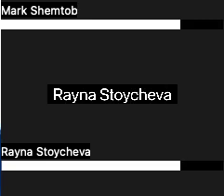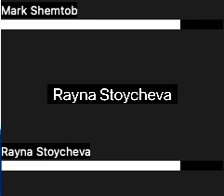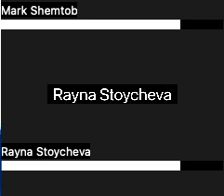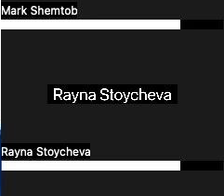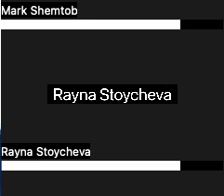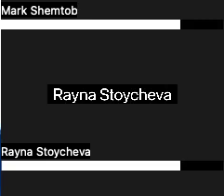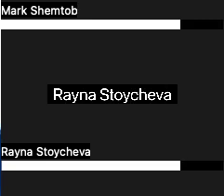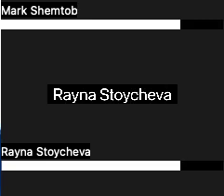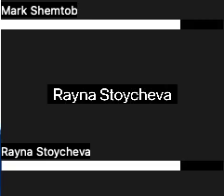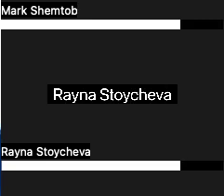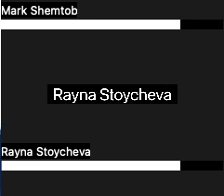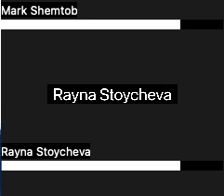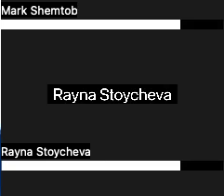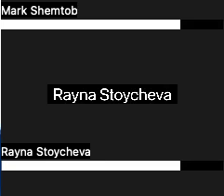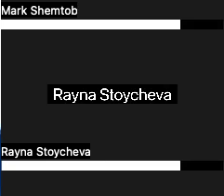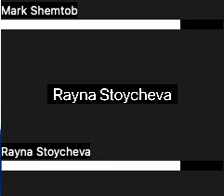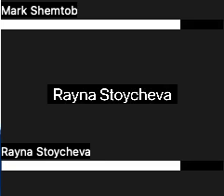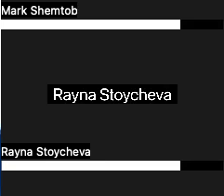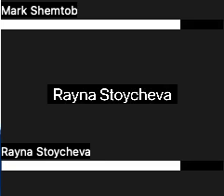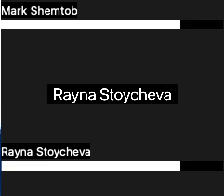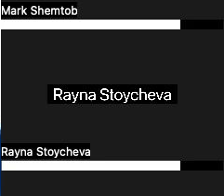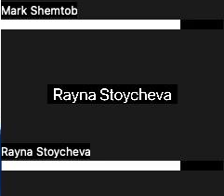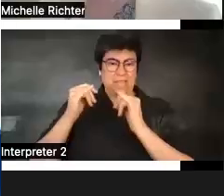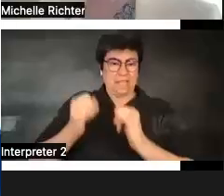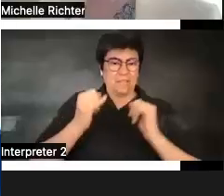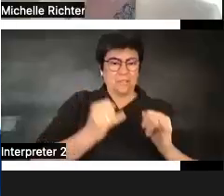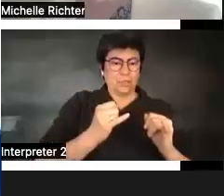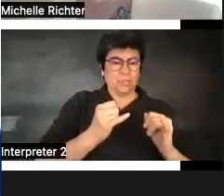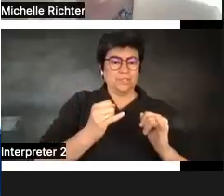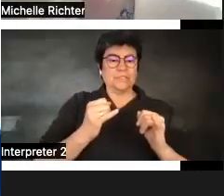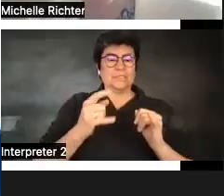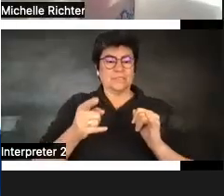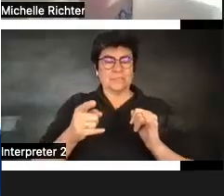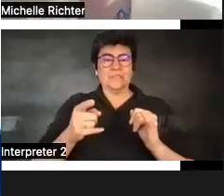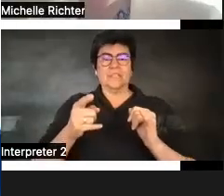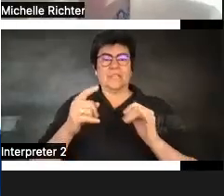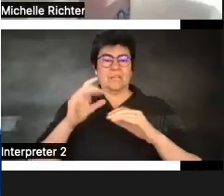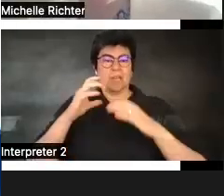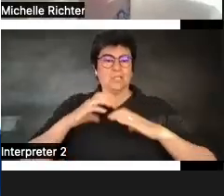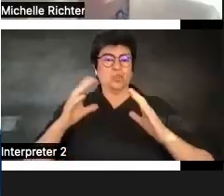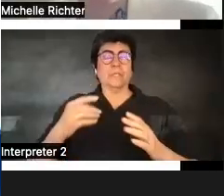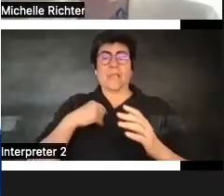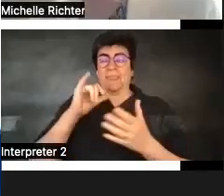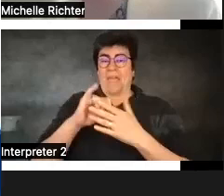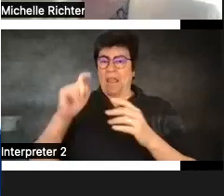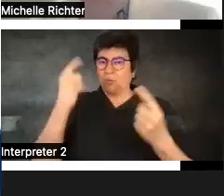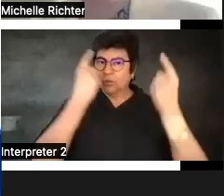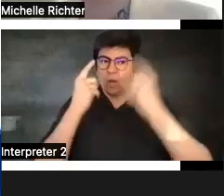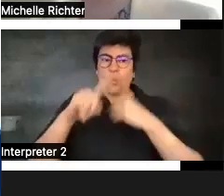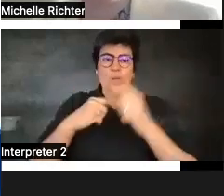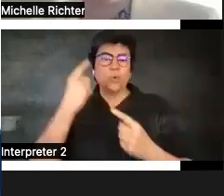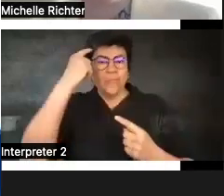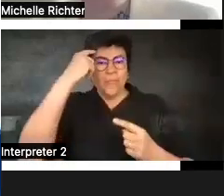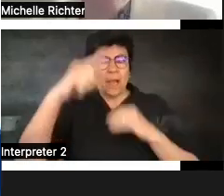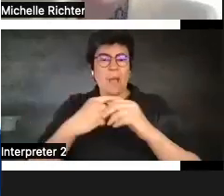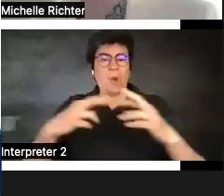help individual consumers, these are all factors that need to be taken into account when you think about